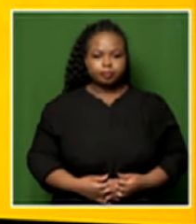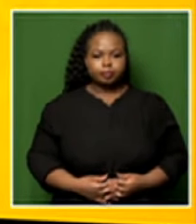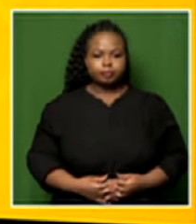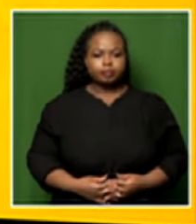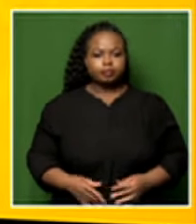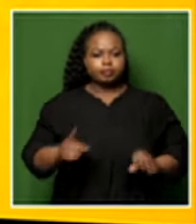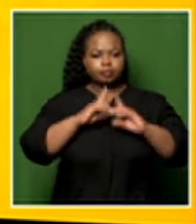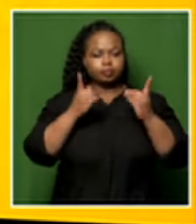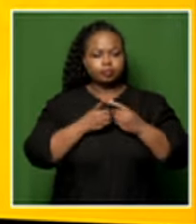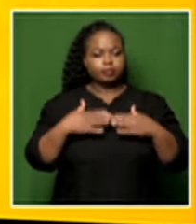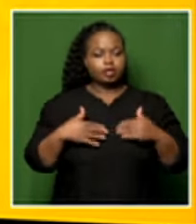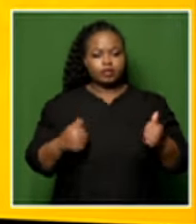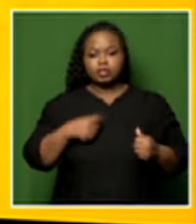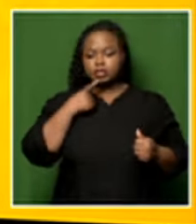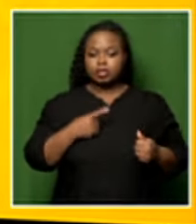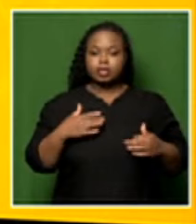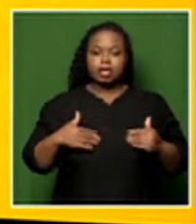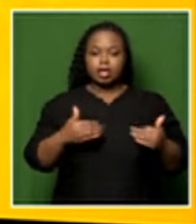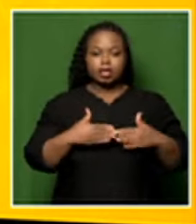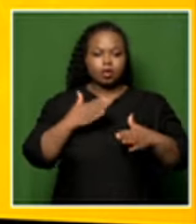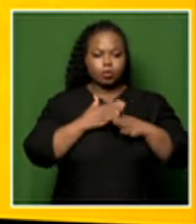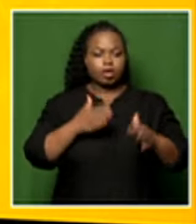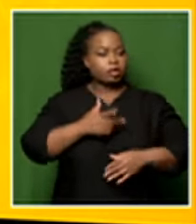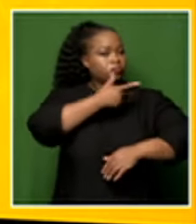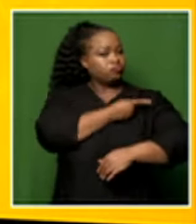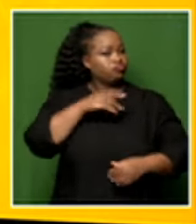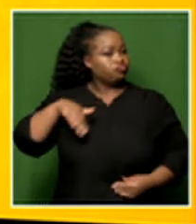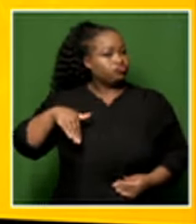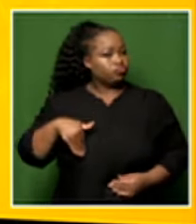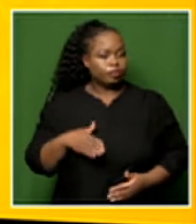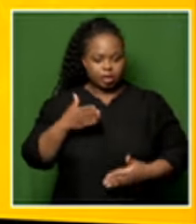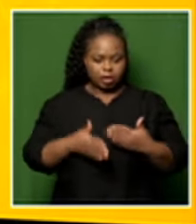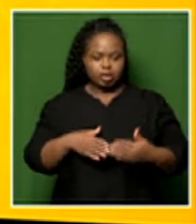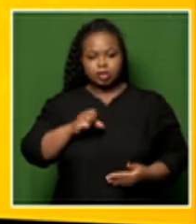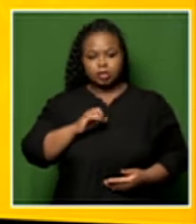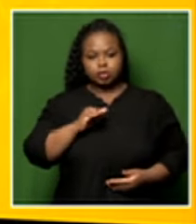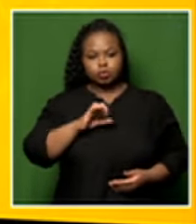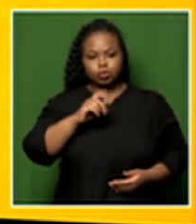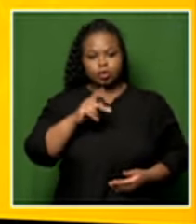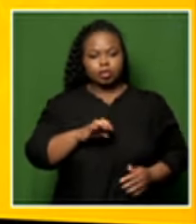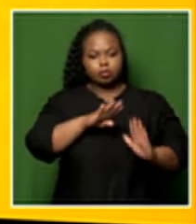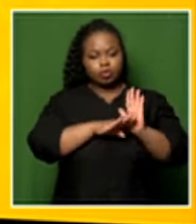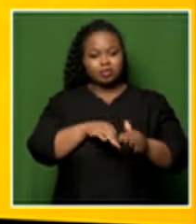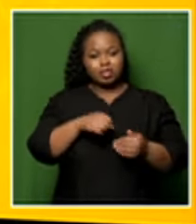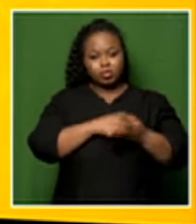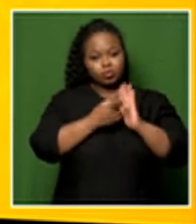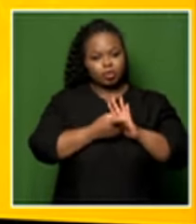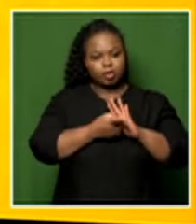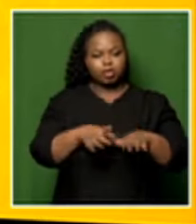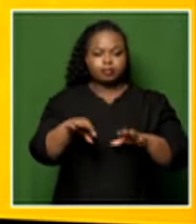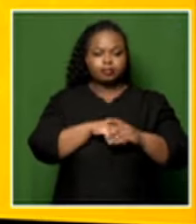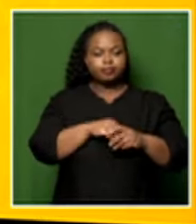The Gauteng Health Department says healthcare workers who have not been vaccinated by the end of the Sisonke program this week will